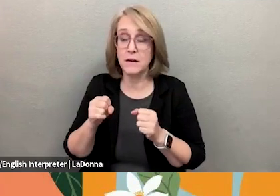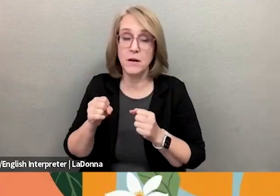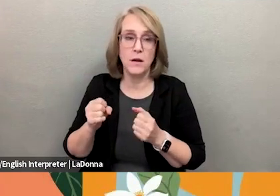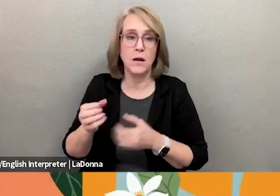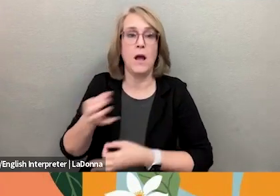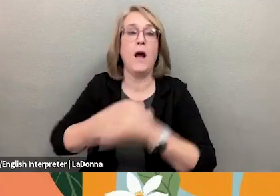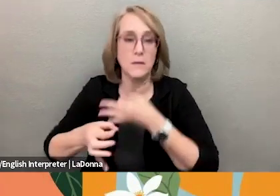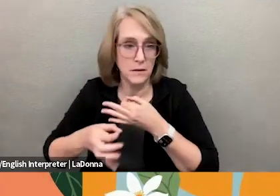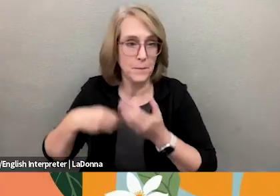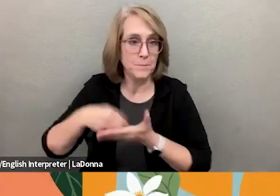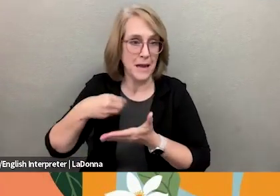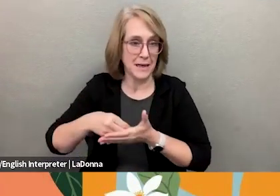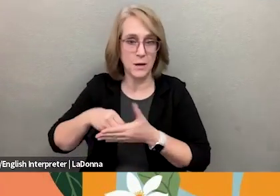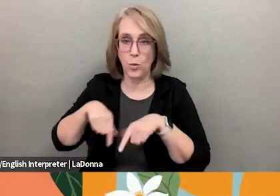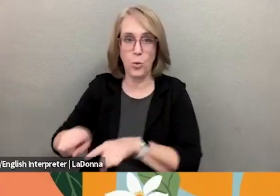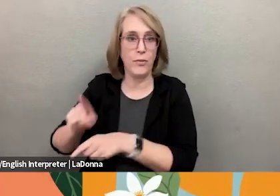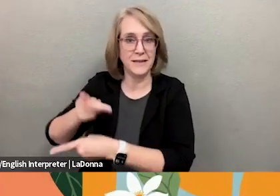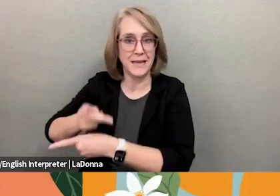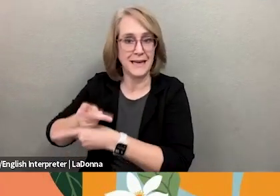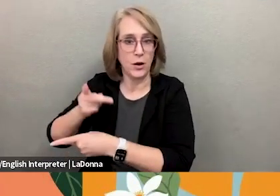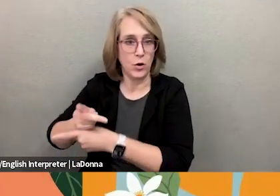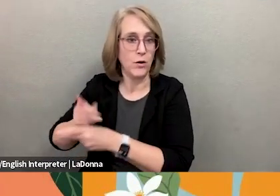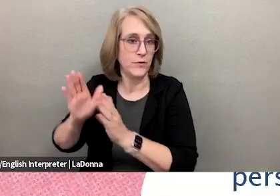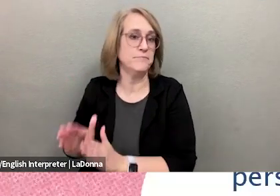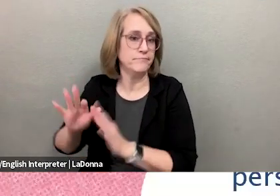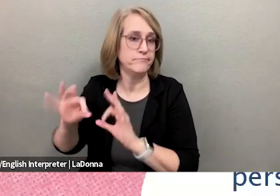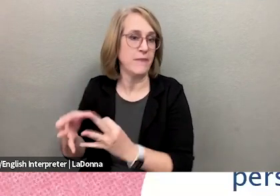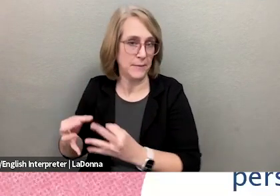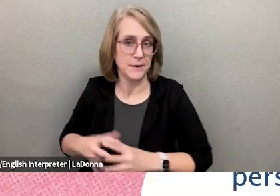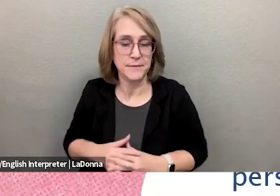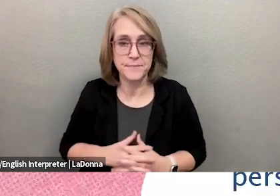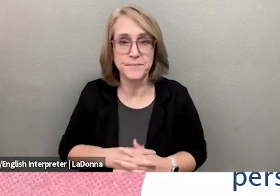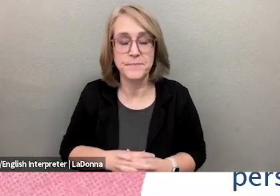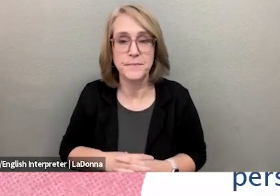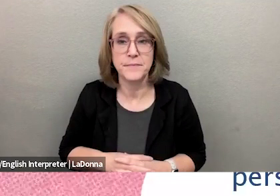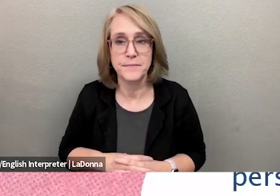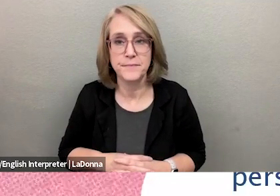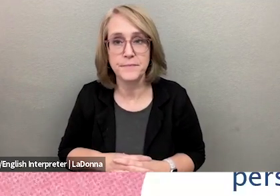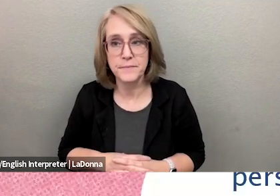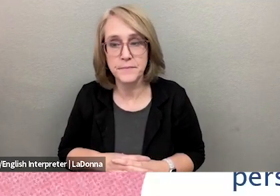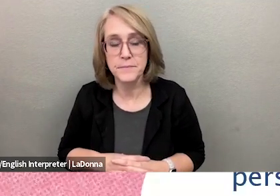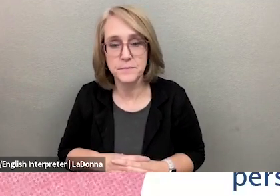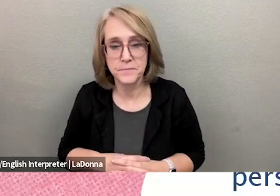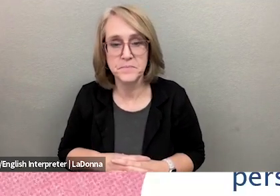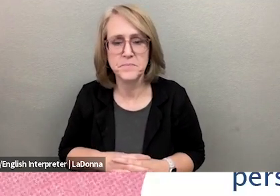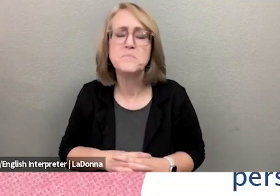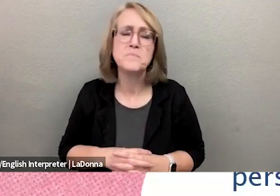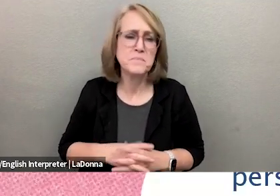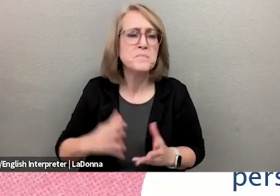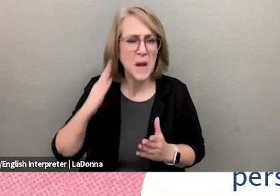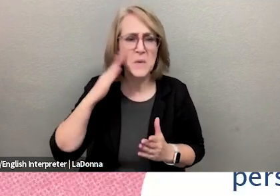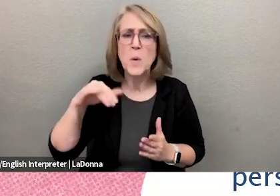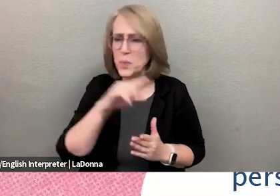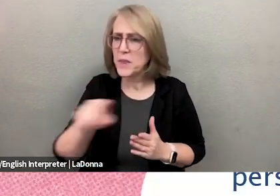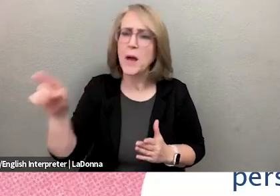relative. Go to the next slide. So we talk a lot in terms of